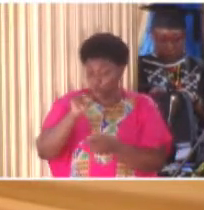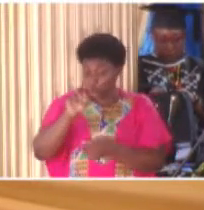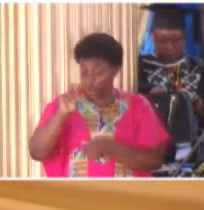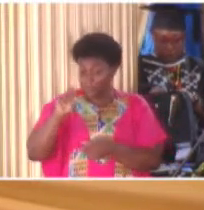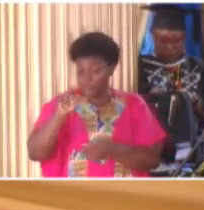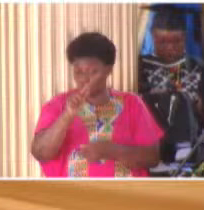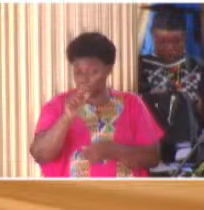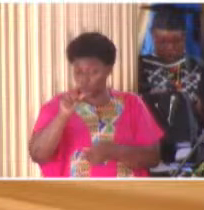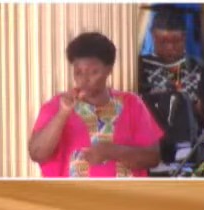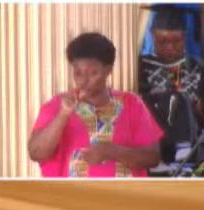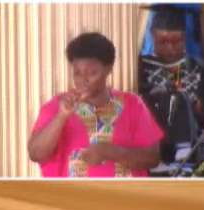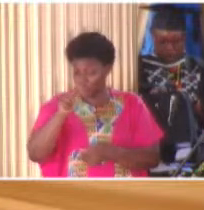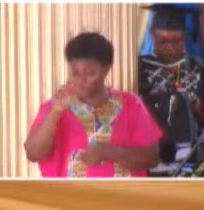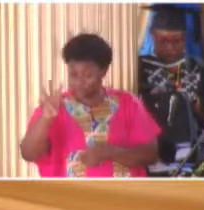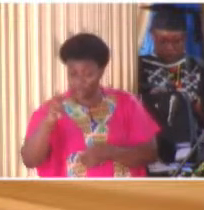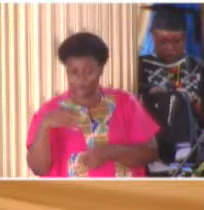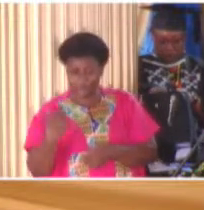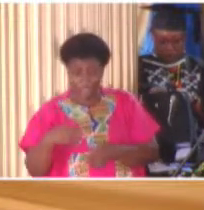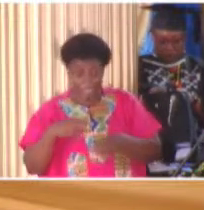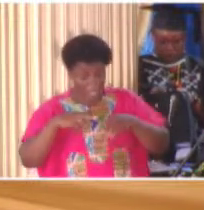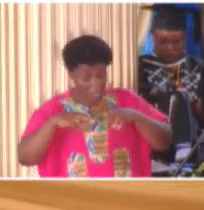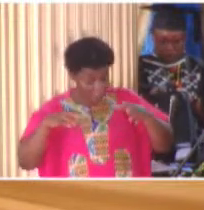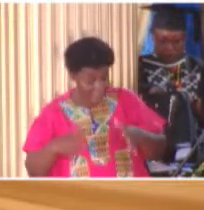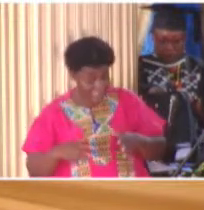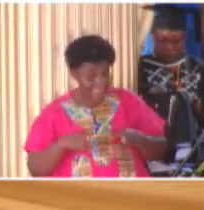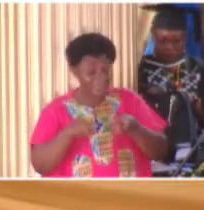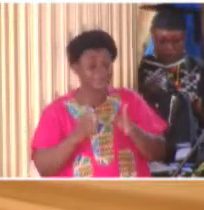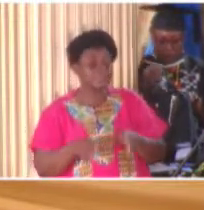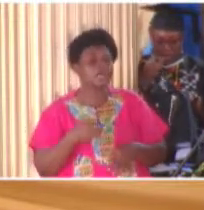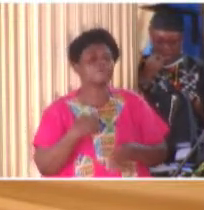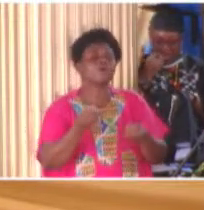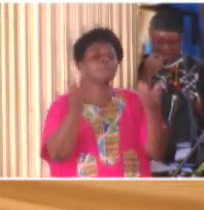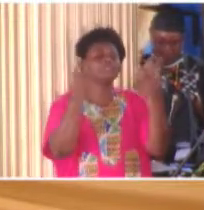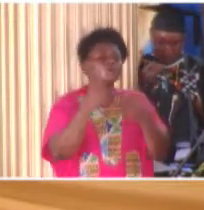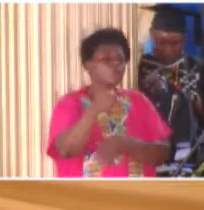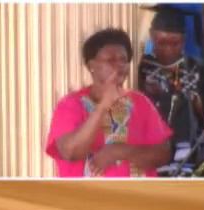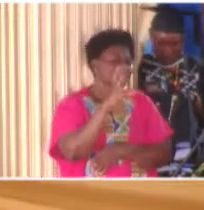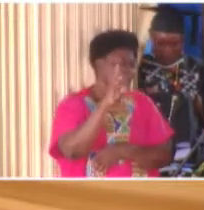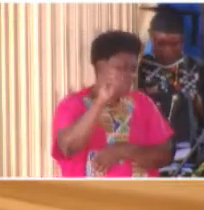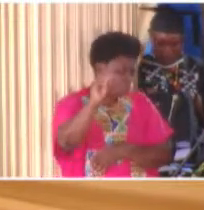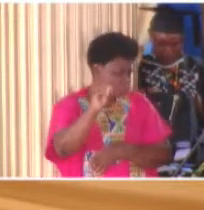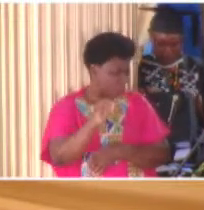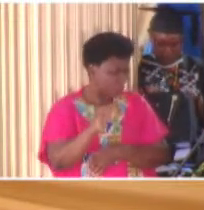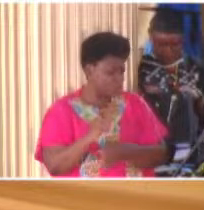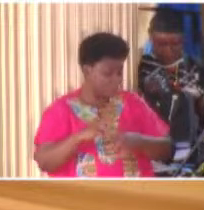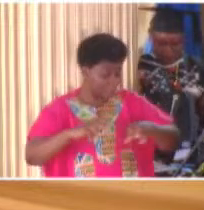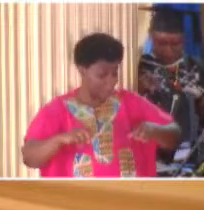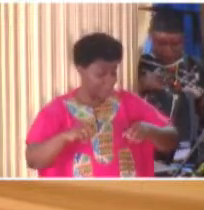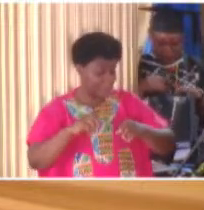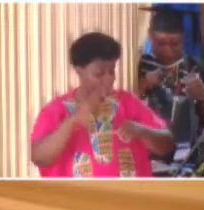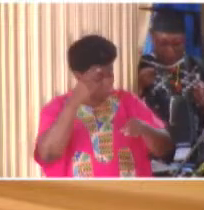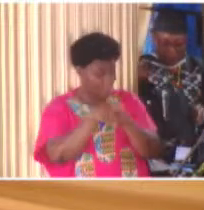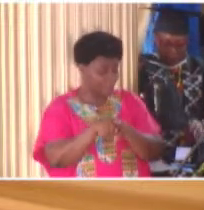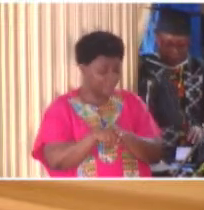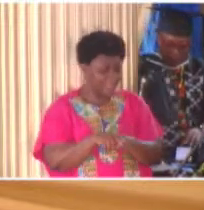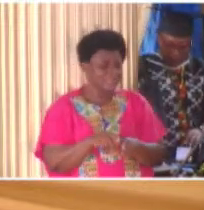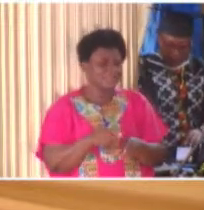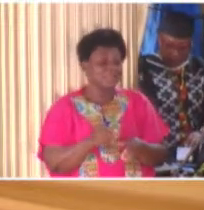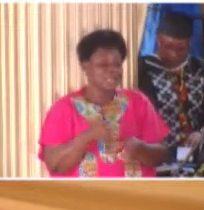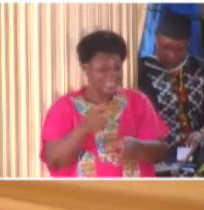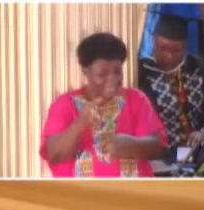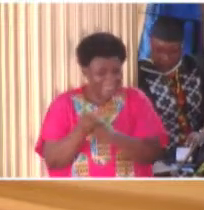Innovation Directorate successfully executed 172 research grant contracts valued at approximately $17